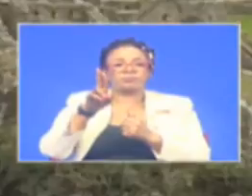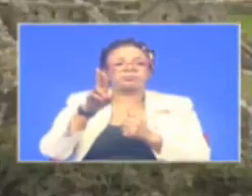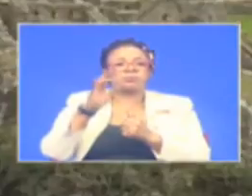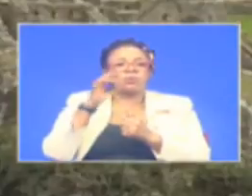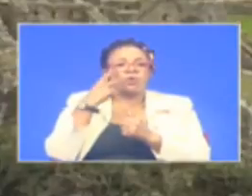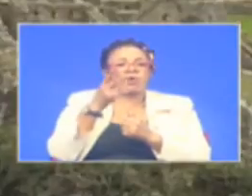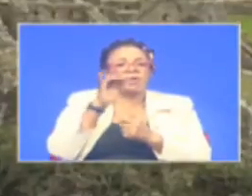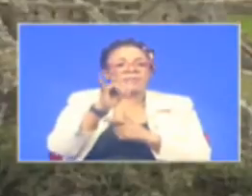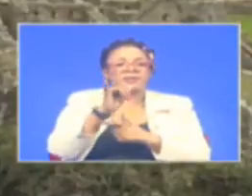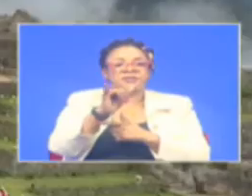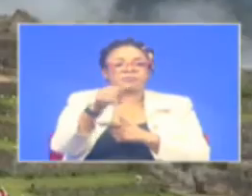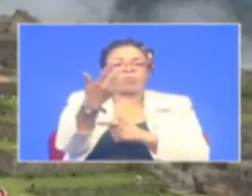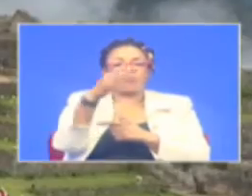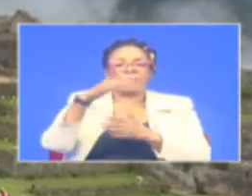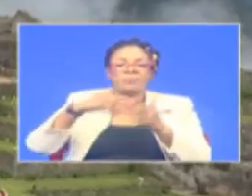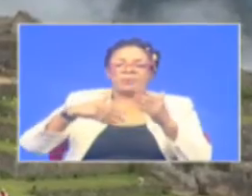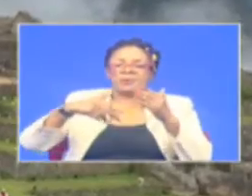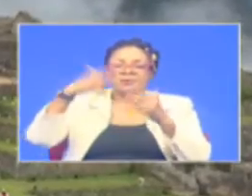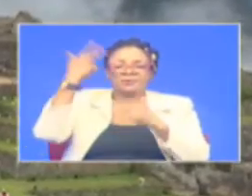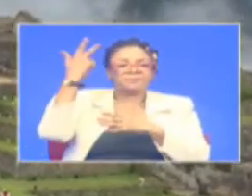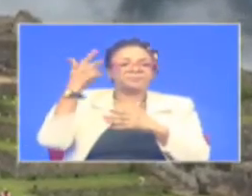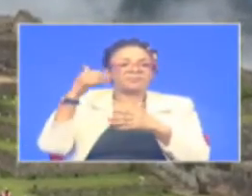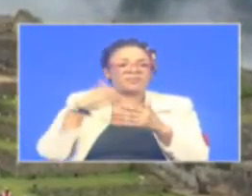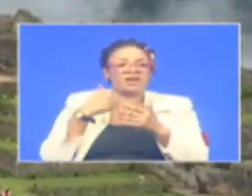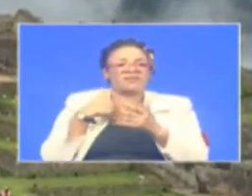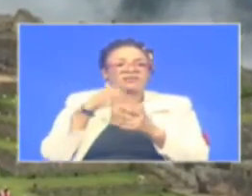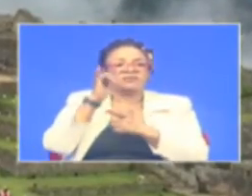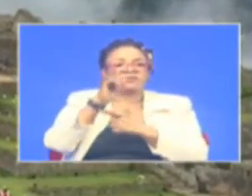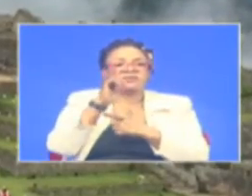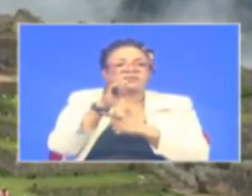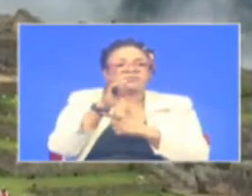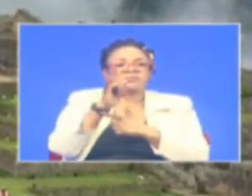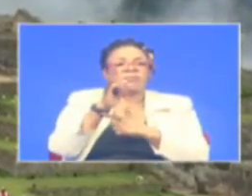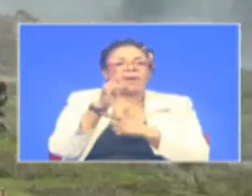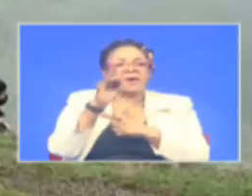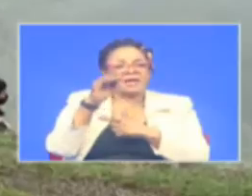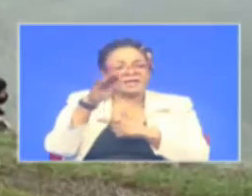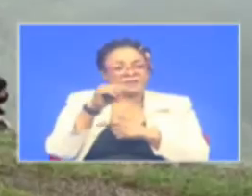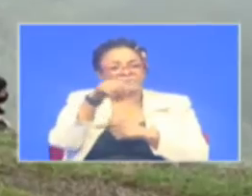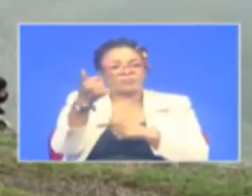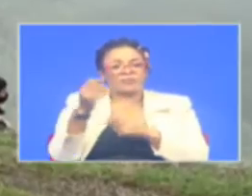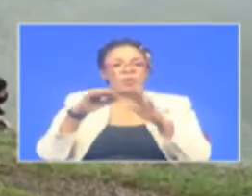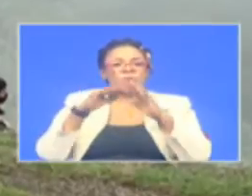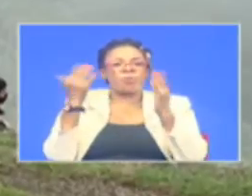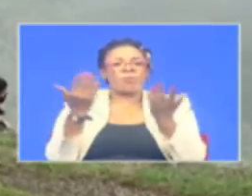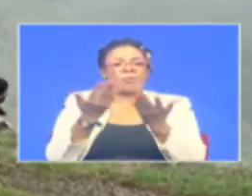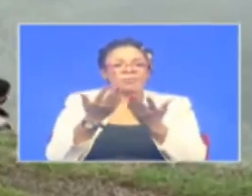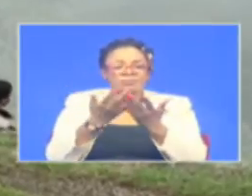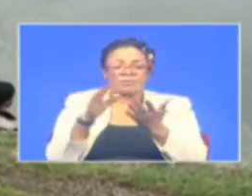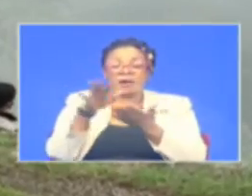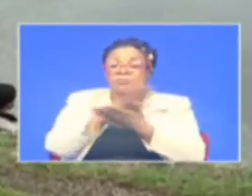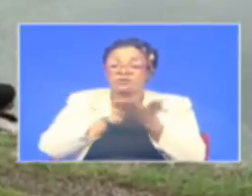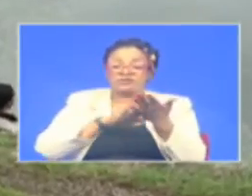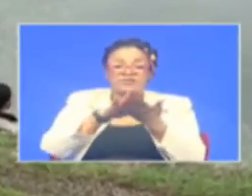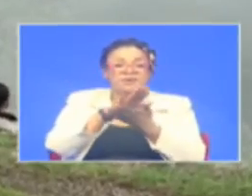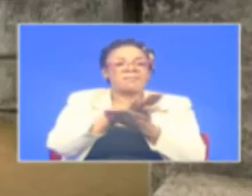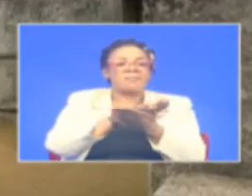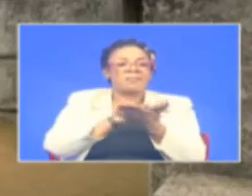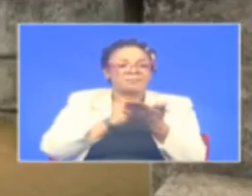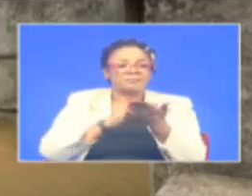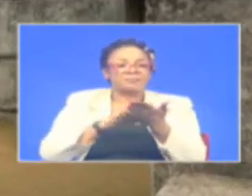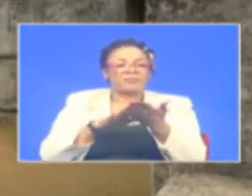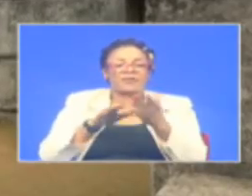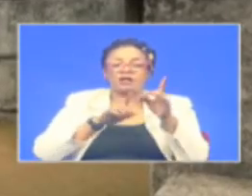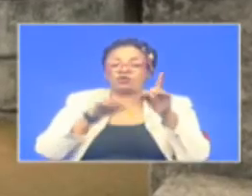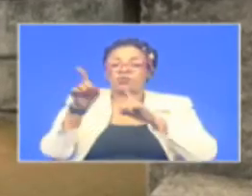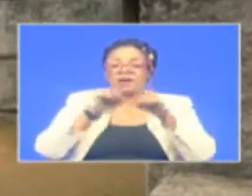hung low over Machu Picchu, adding an eerie, otherworldly atmosphere as delighted tourists entered the